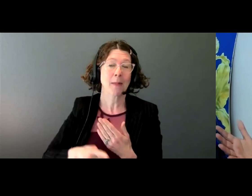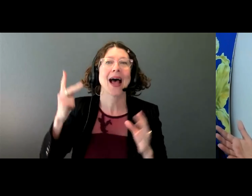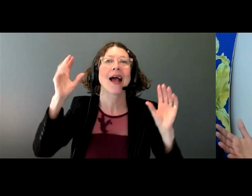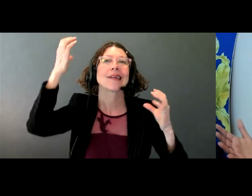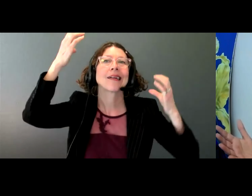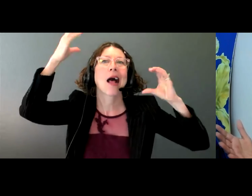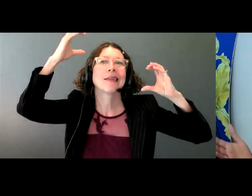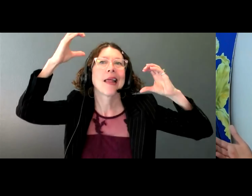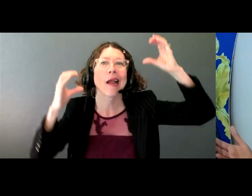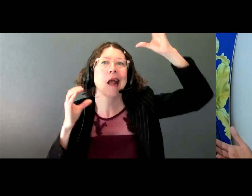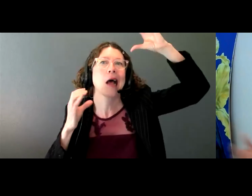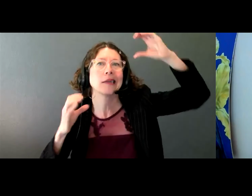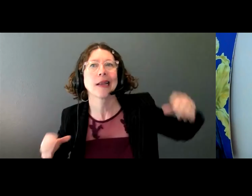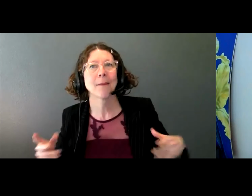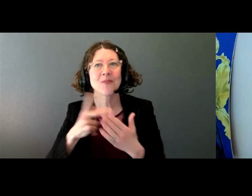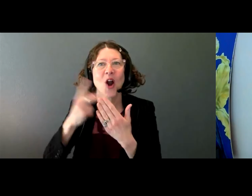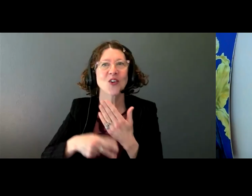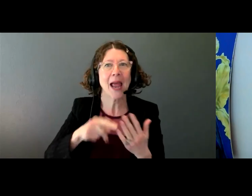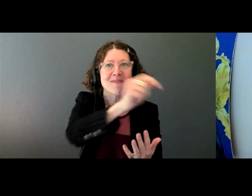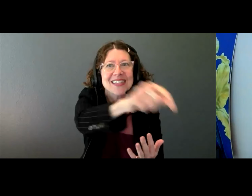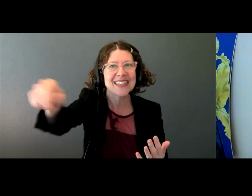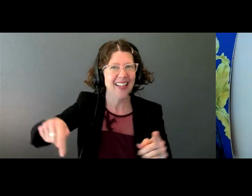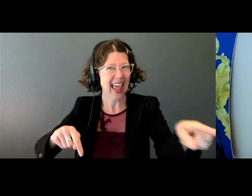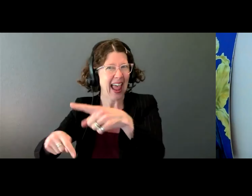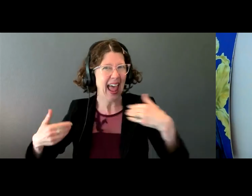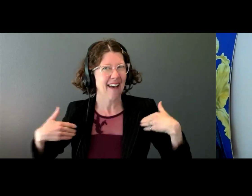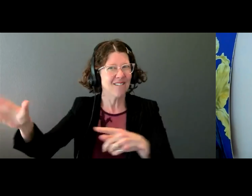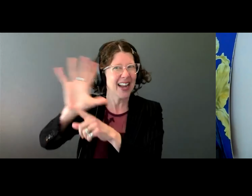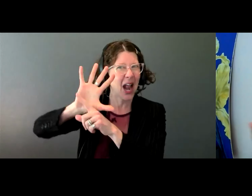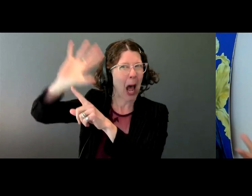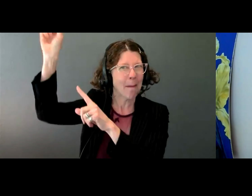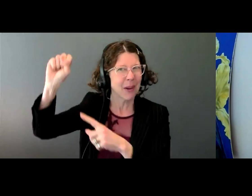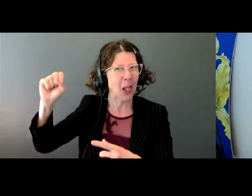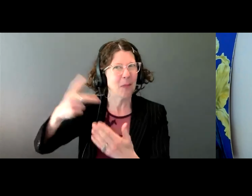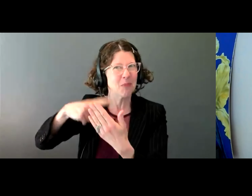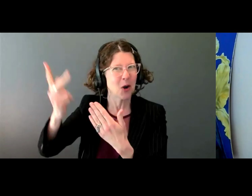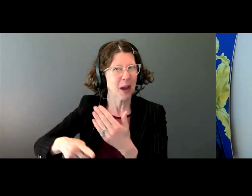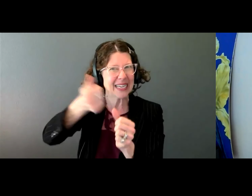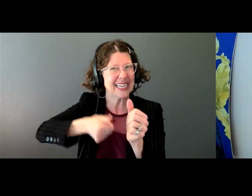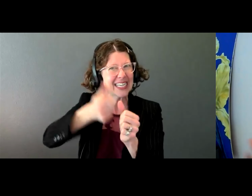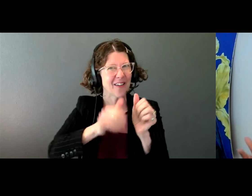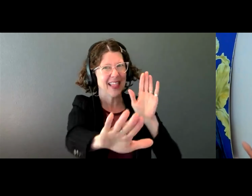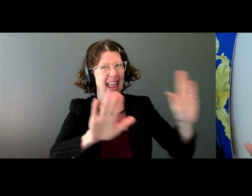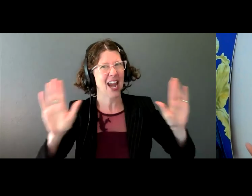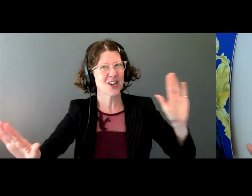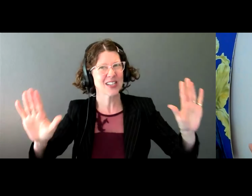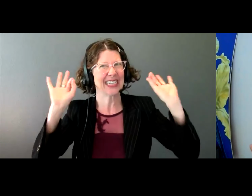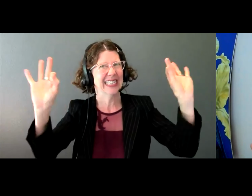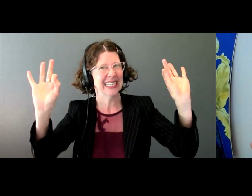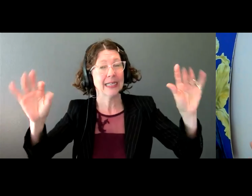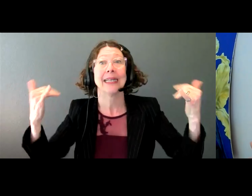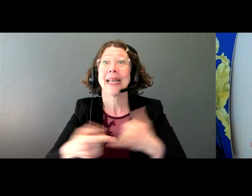phenomenal programs within their own right. So what we are giving you today is that buffet